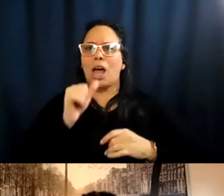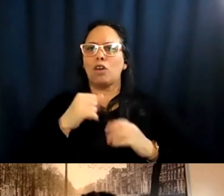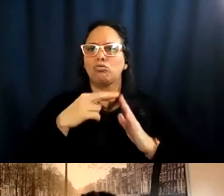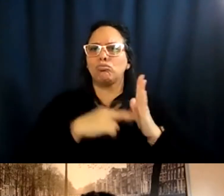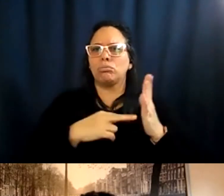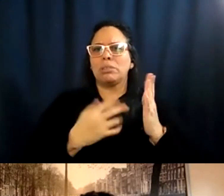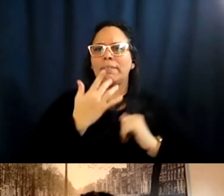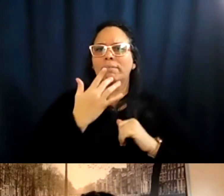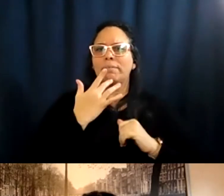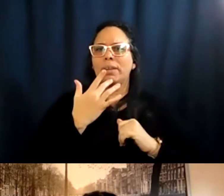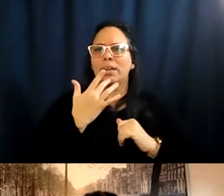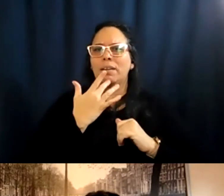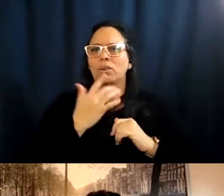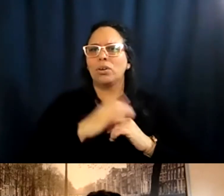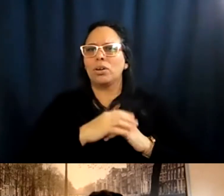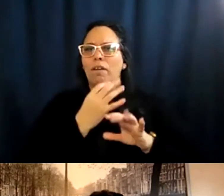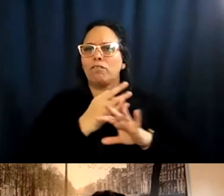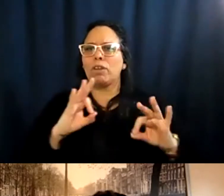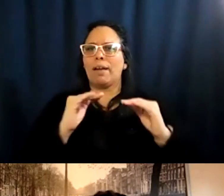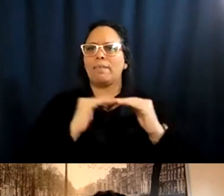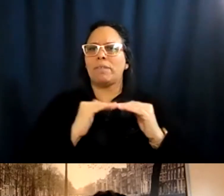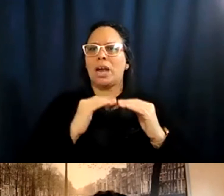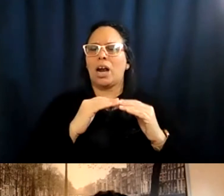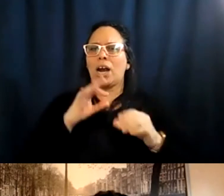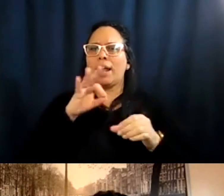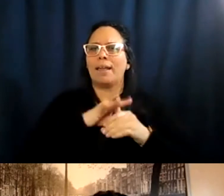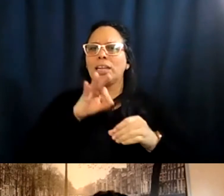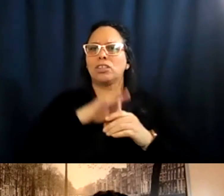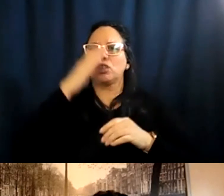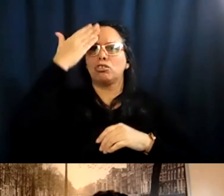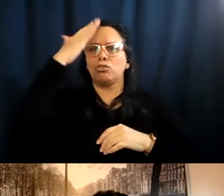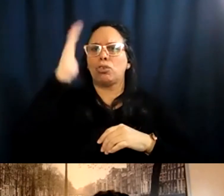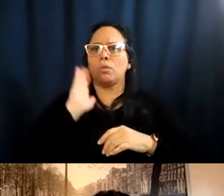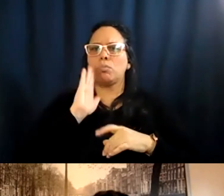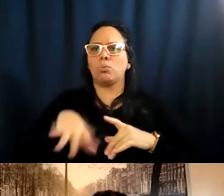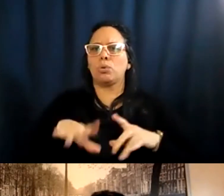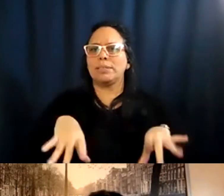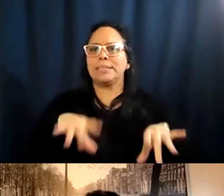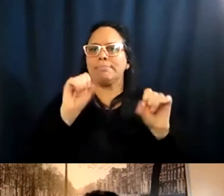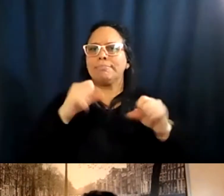Thank you for sharing that, Nadine. Any comments?